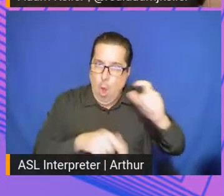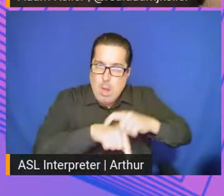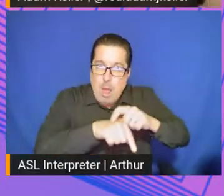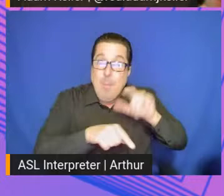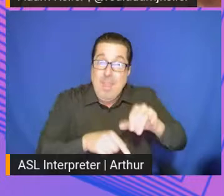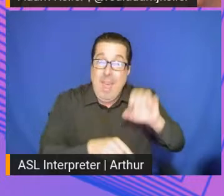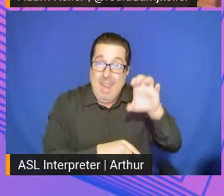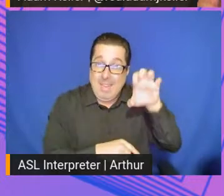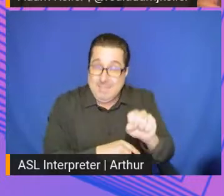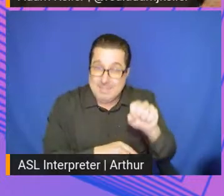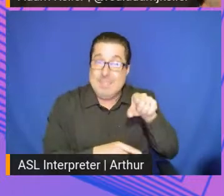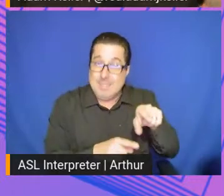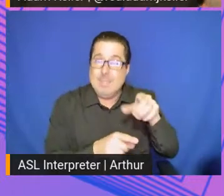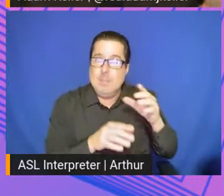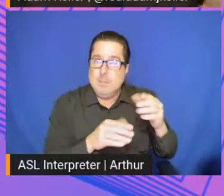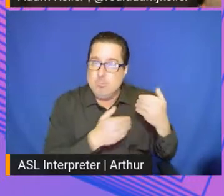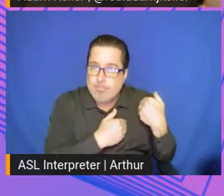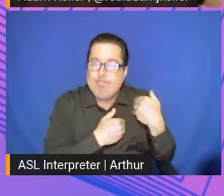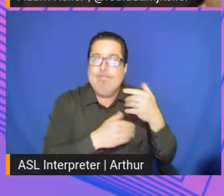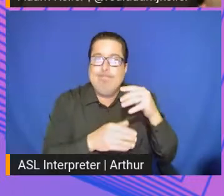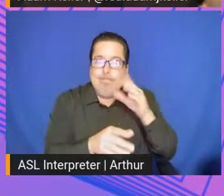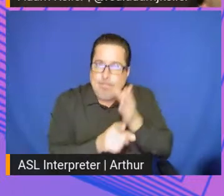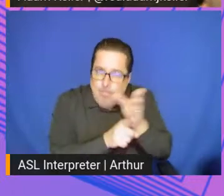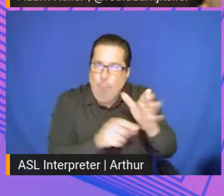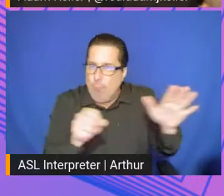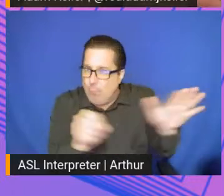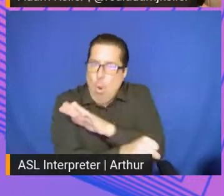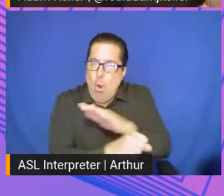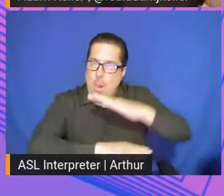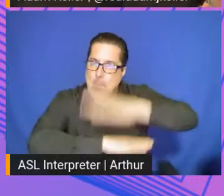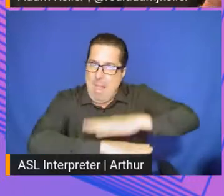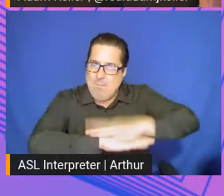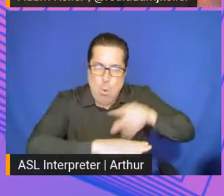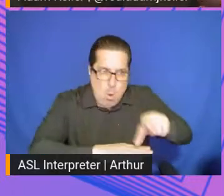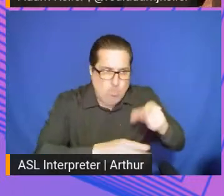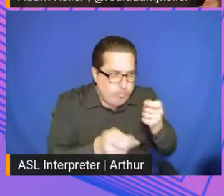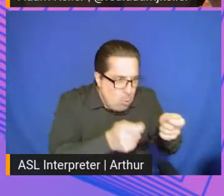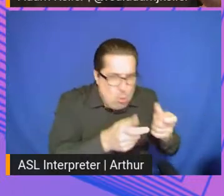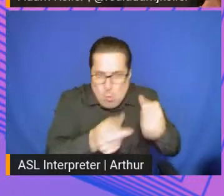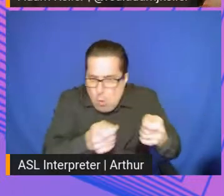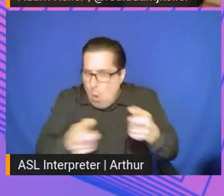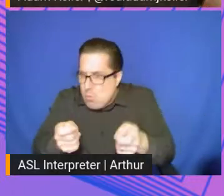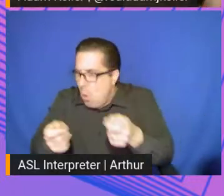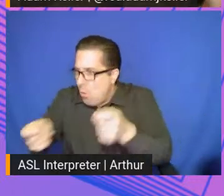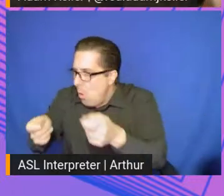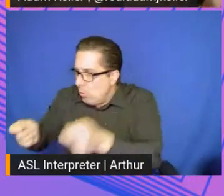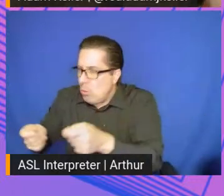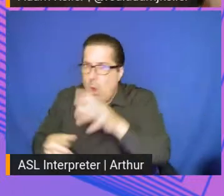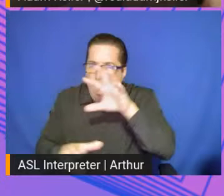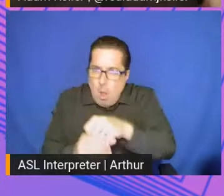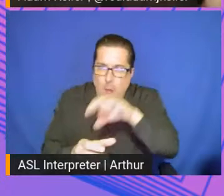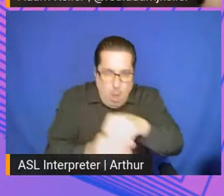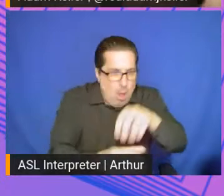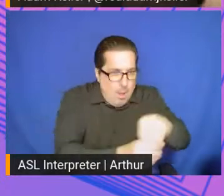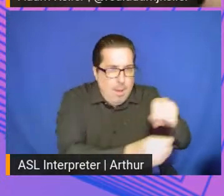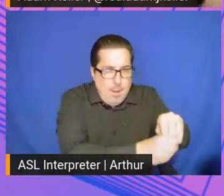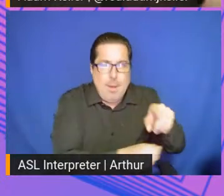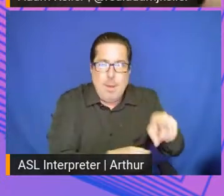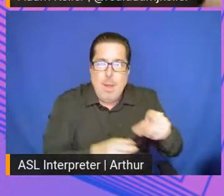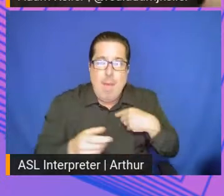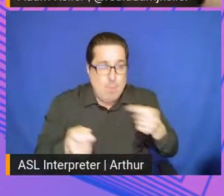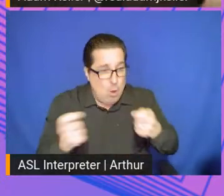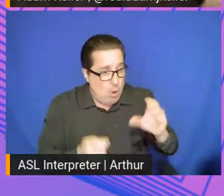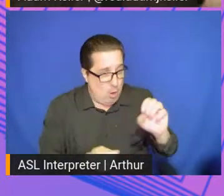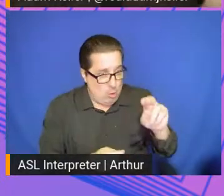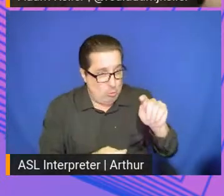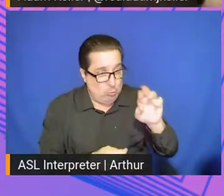orchestration platform. And what that means is, when we talk about the container orchestrators, there's the control plane and then there's the